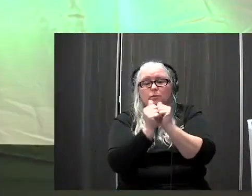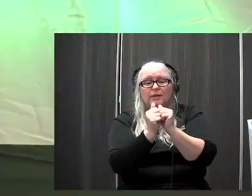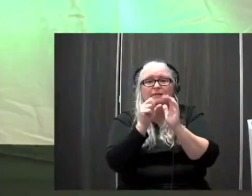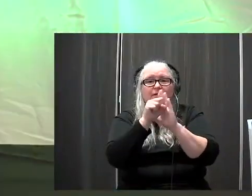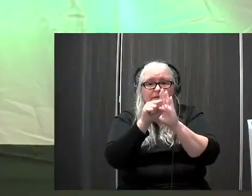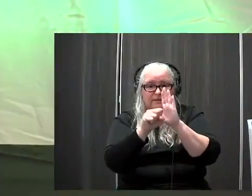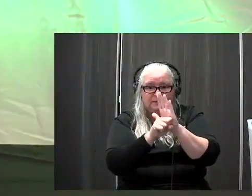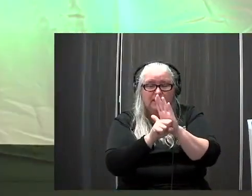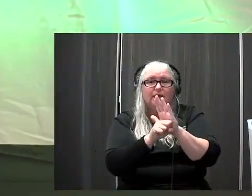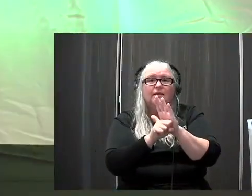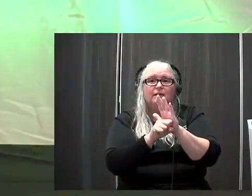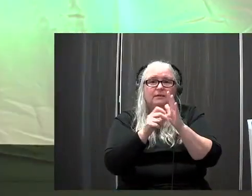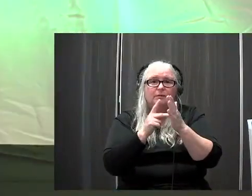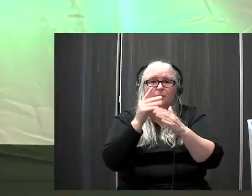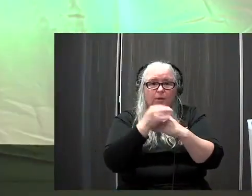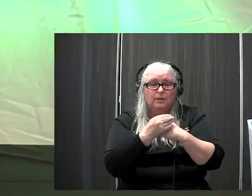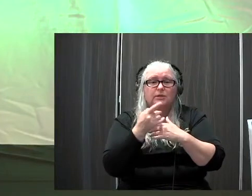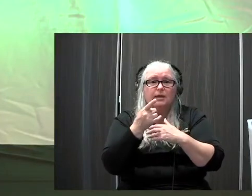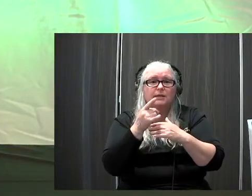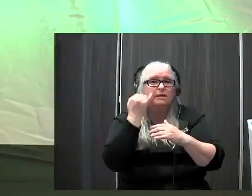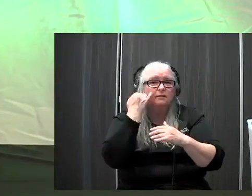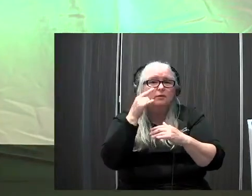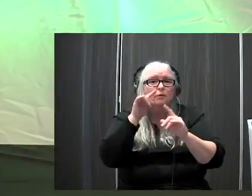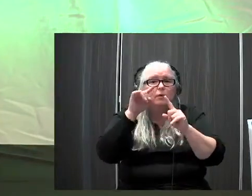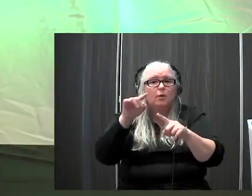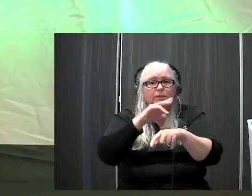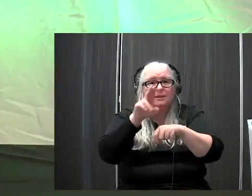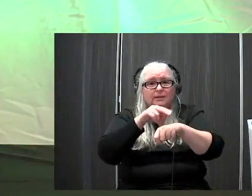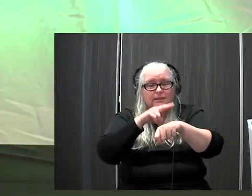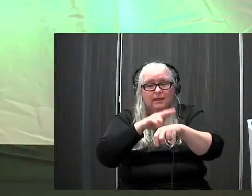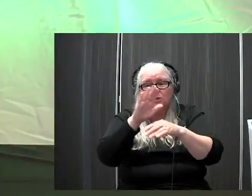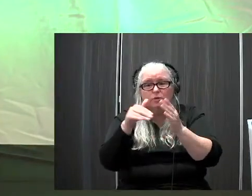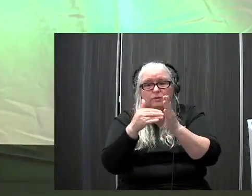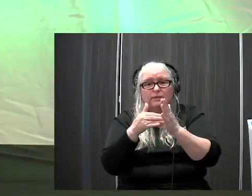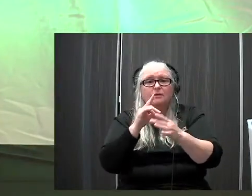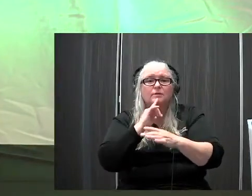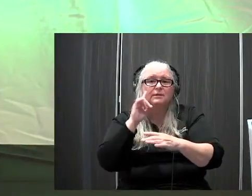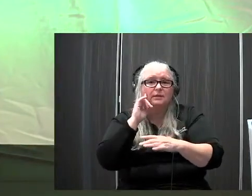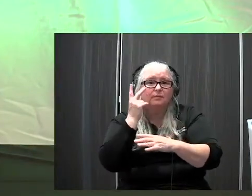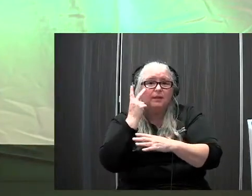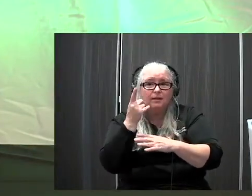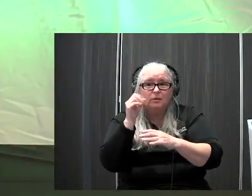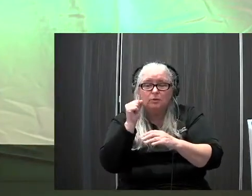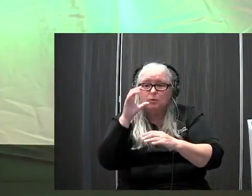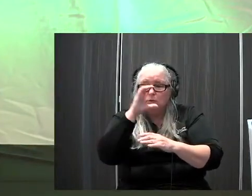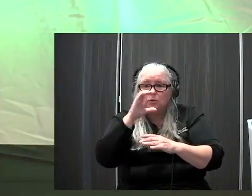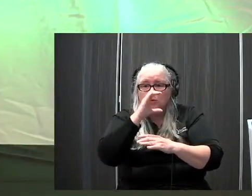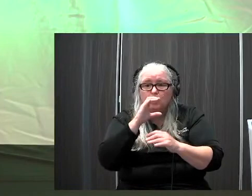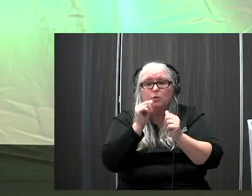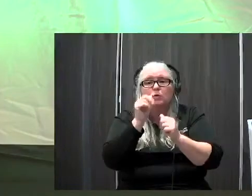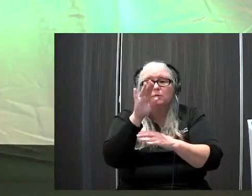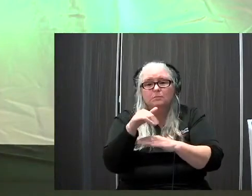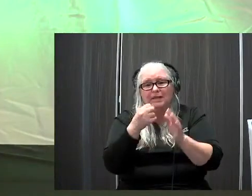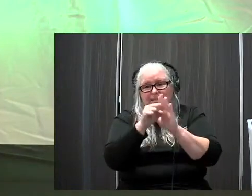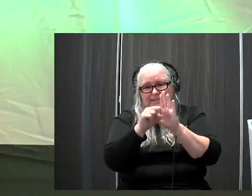to National Center on Deafblindness and you search state deafblind projects, they will have a list. You can search by state to